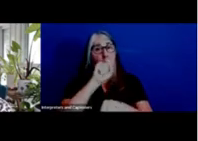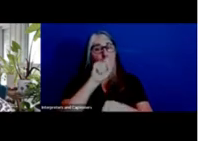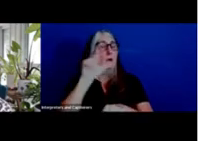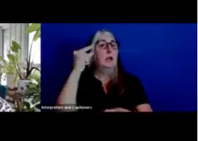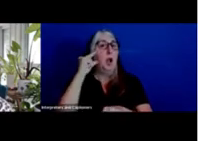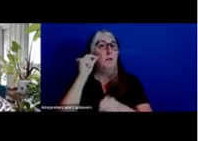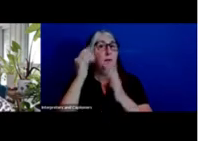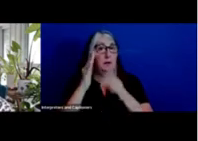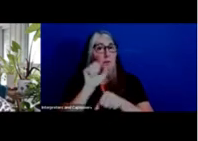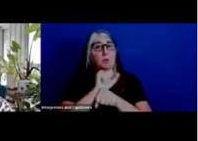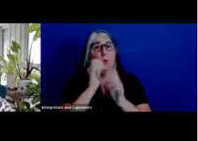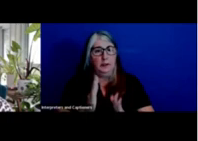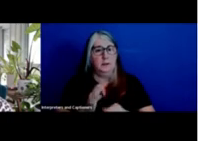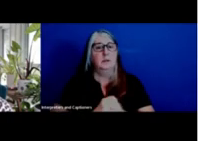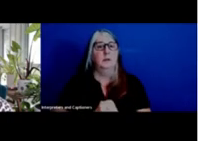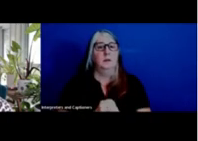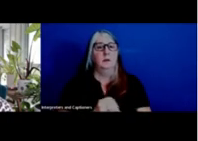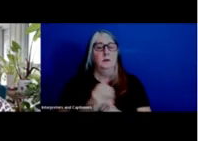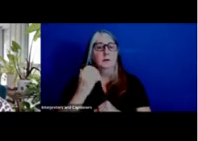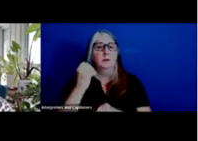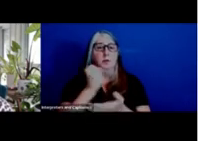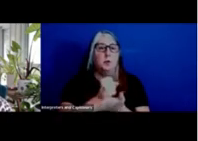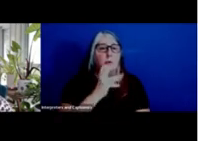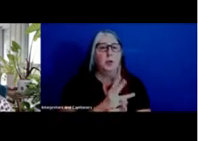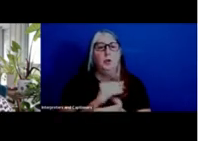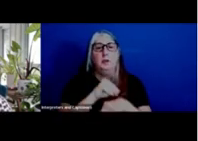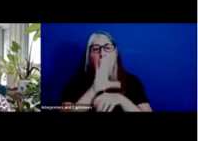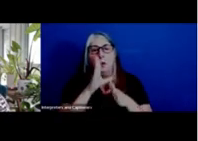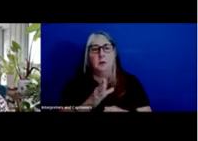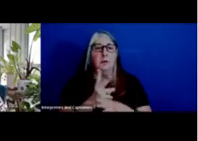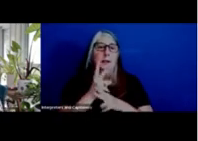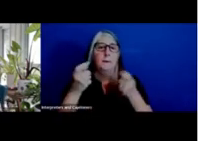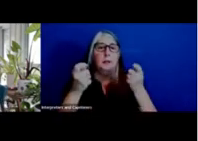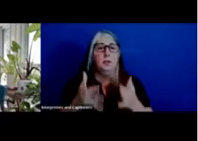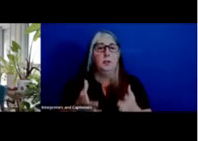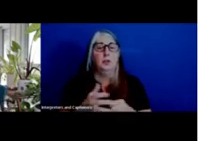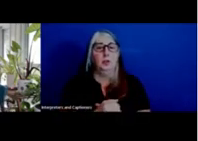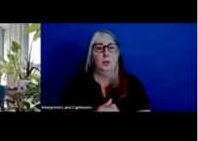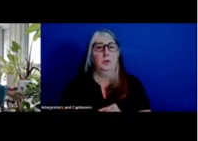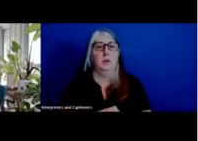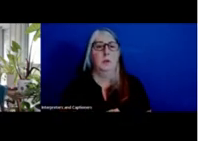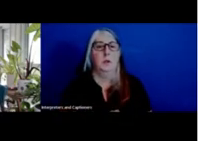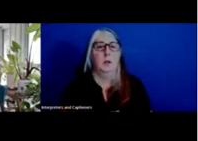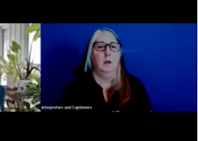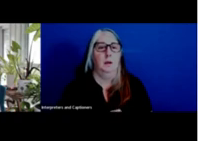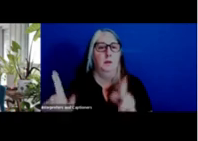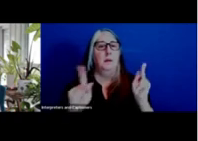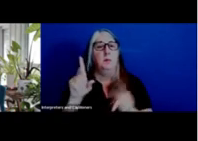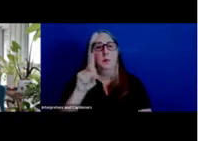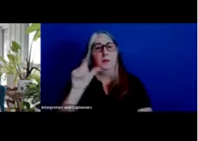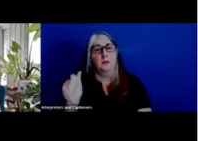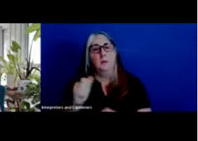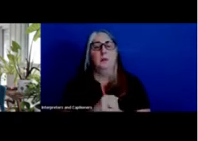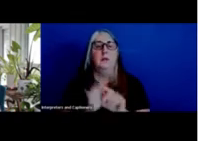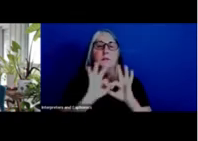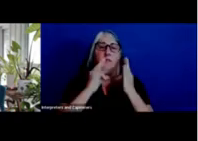Welcome. A good number of social workers, counselors, care managers. We have people with disabilities, family members and